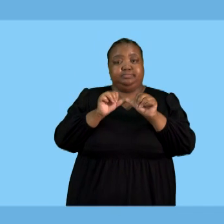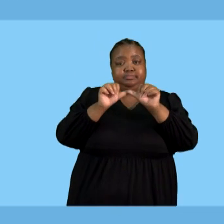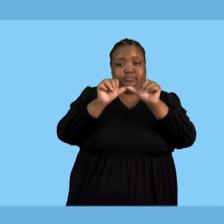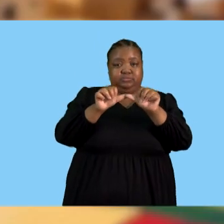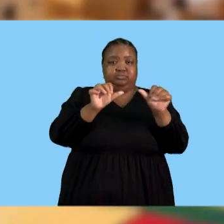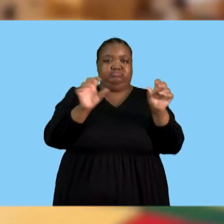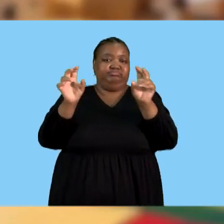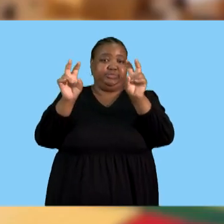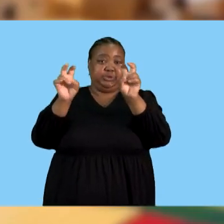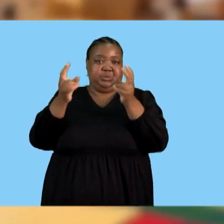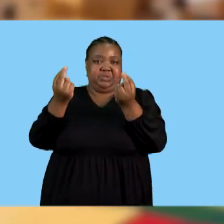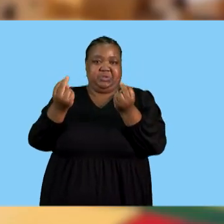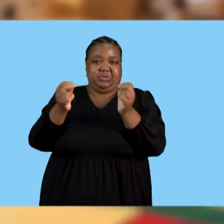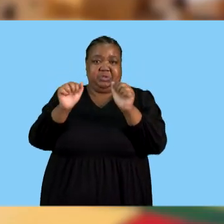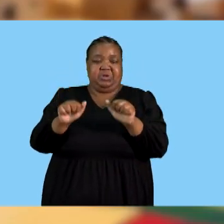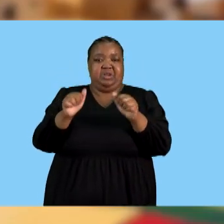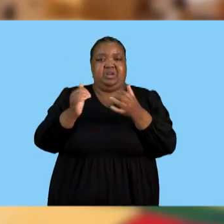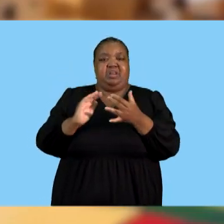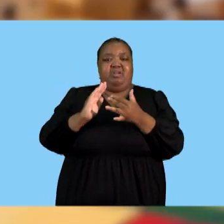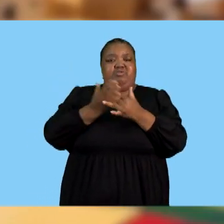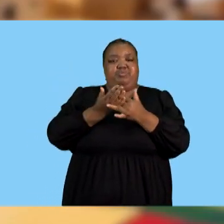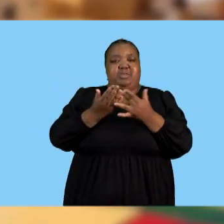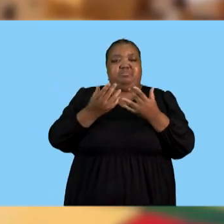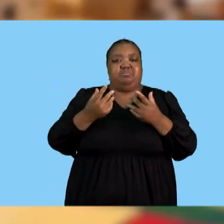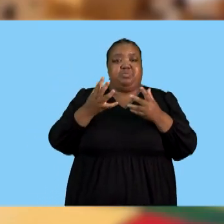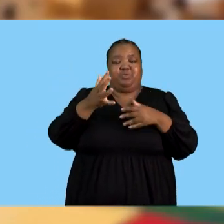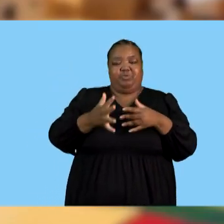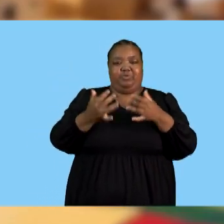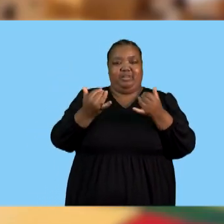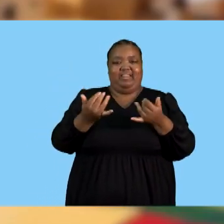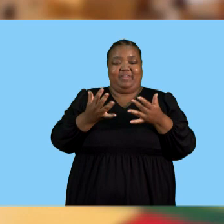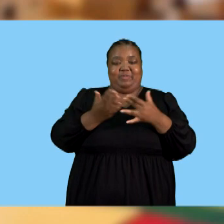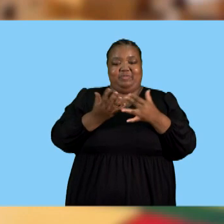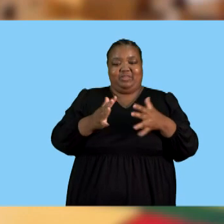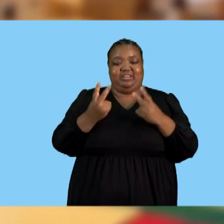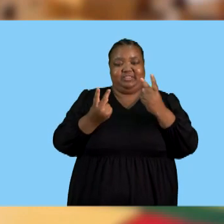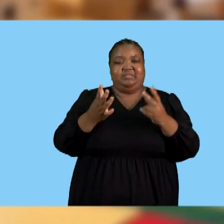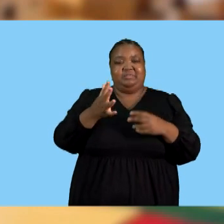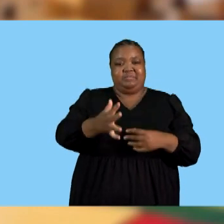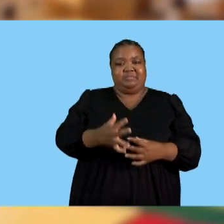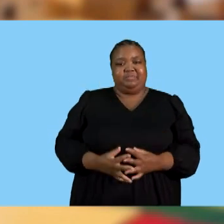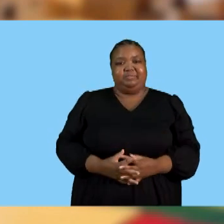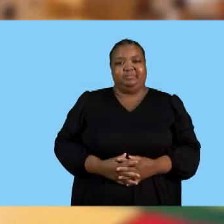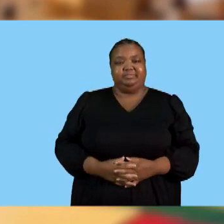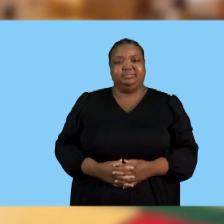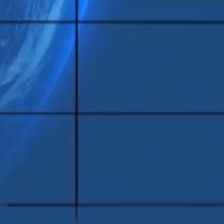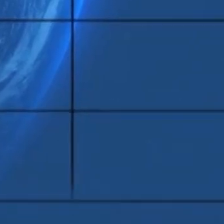So before moving on to our next concept, we're just going to quickly go for a short break, and I will see you just after this.